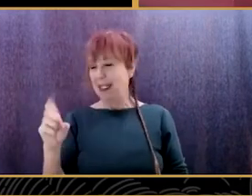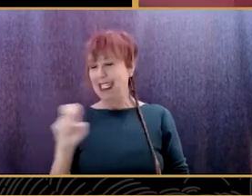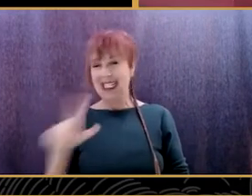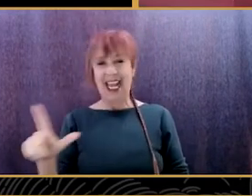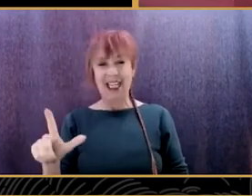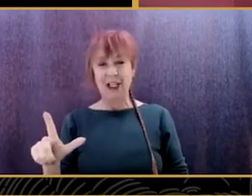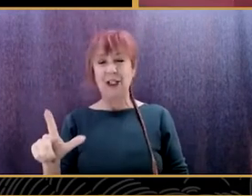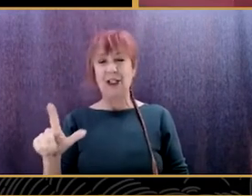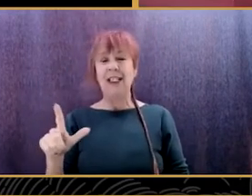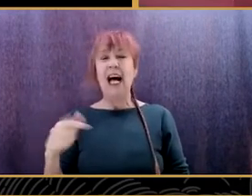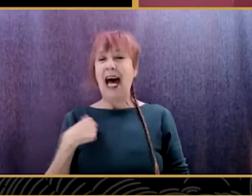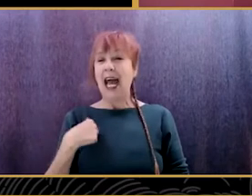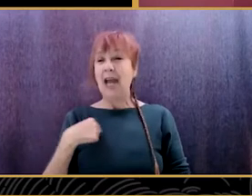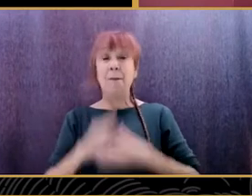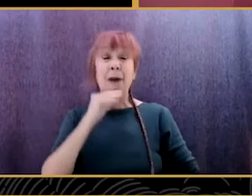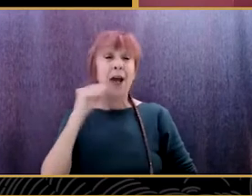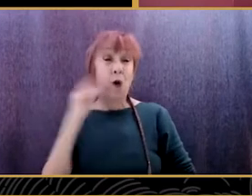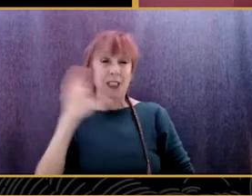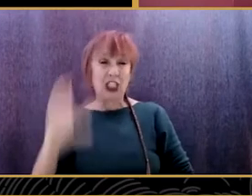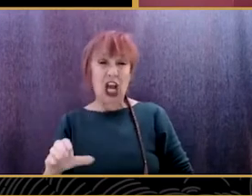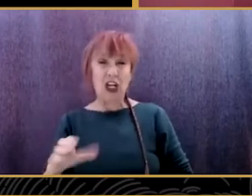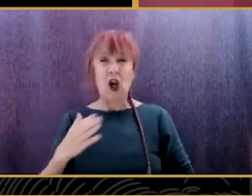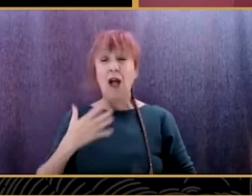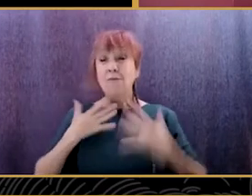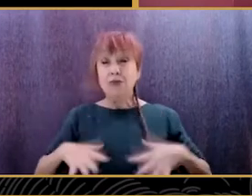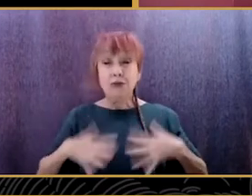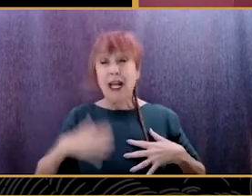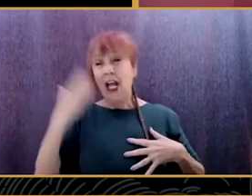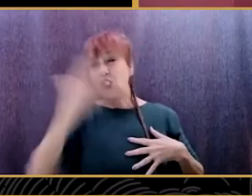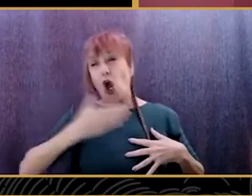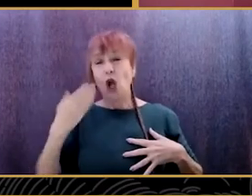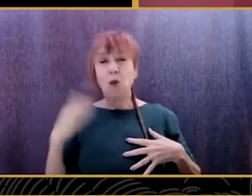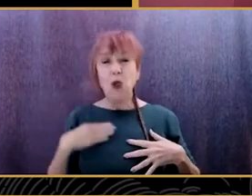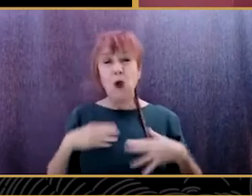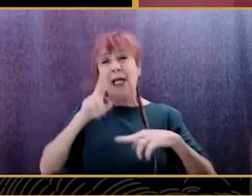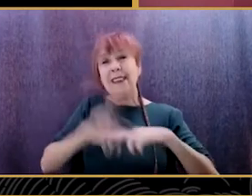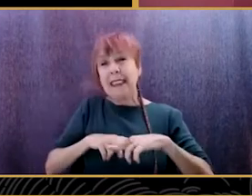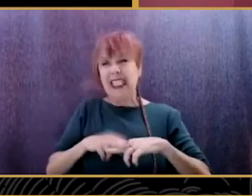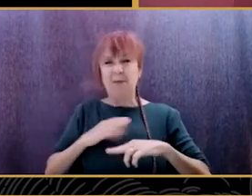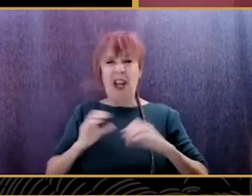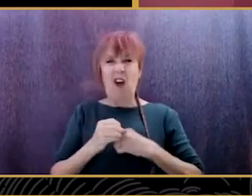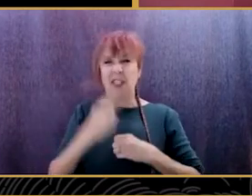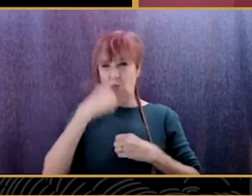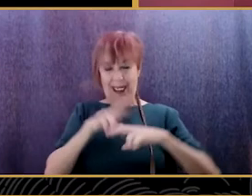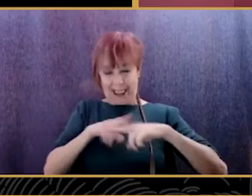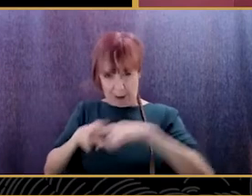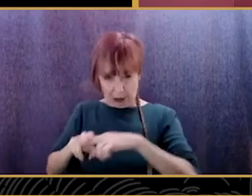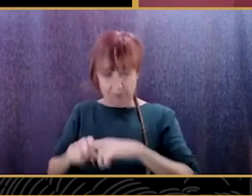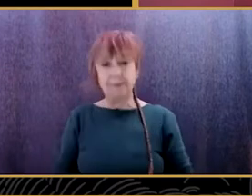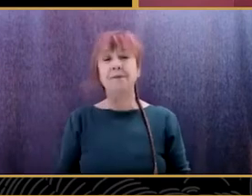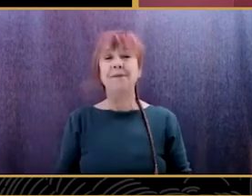Brzezinski. I am in my home in Chicago. I'm wearing a dark blue shirt and sitting in my office on a red couch.